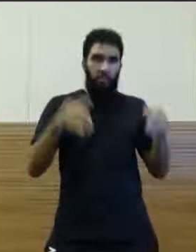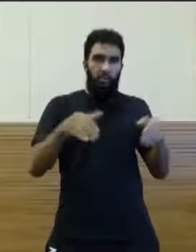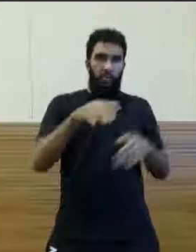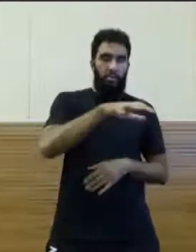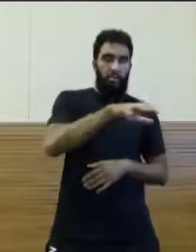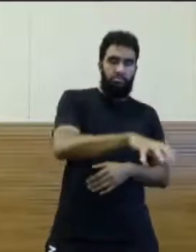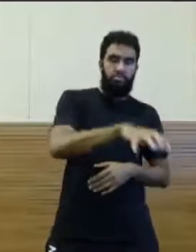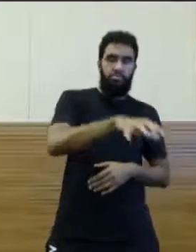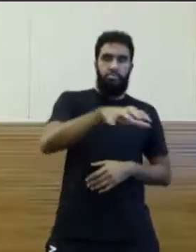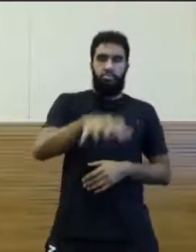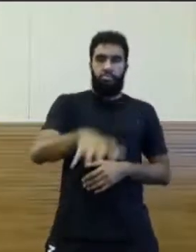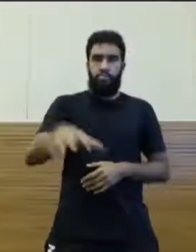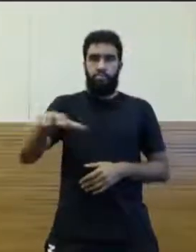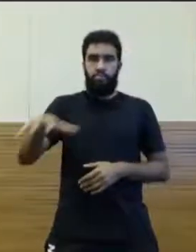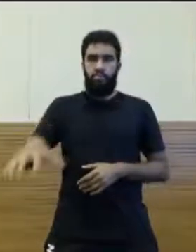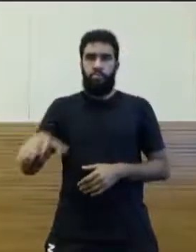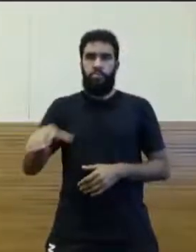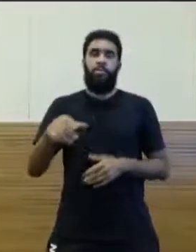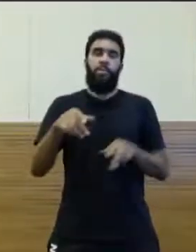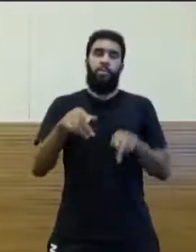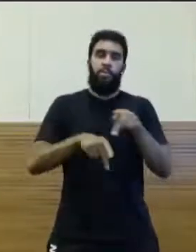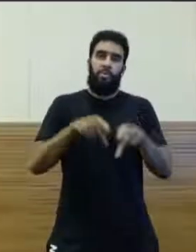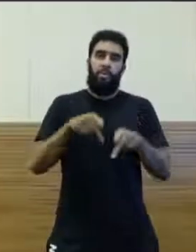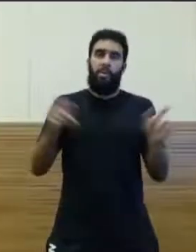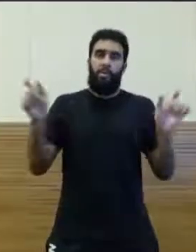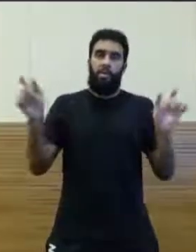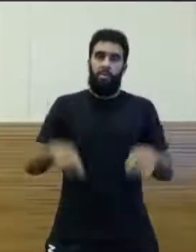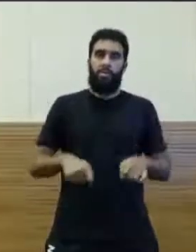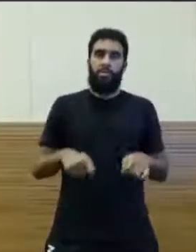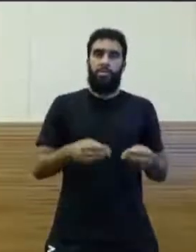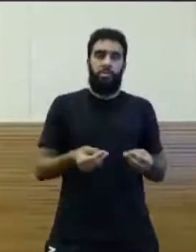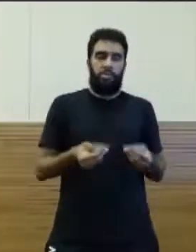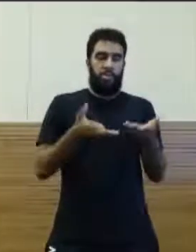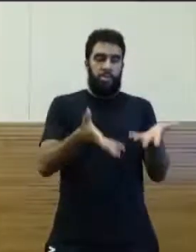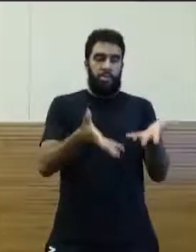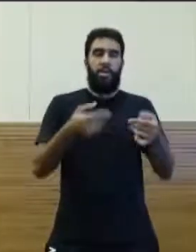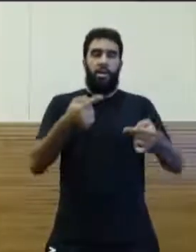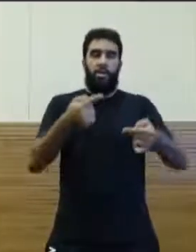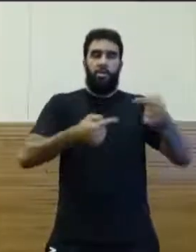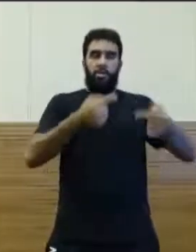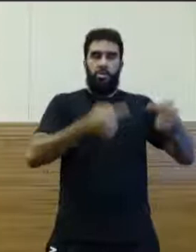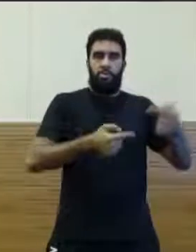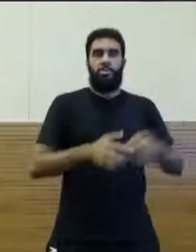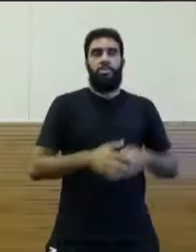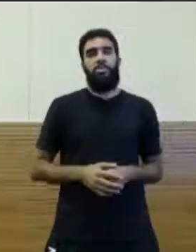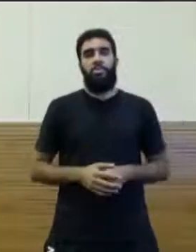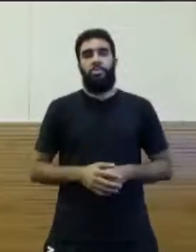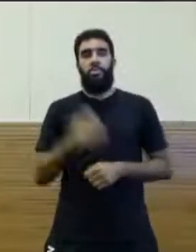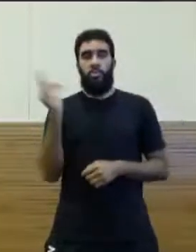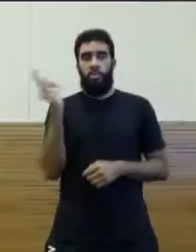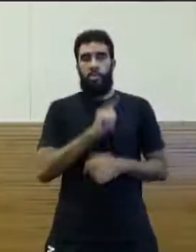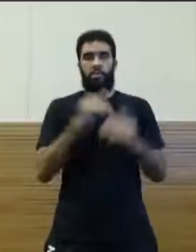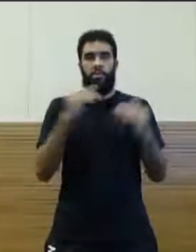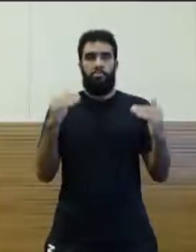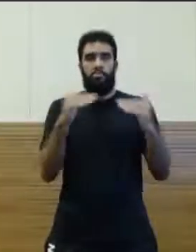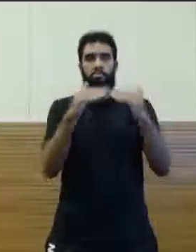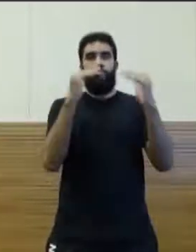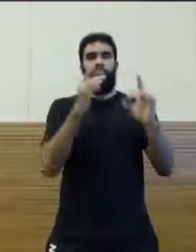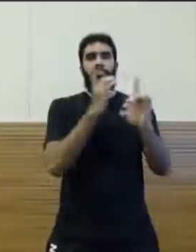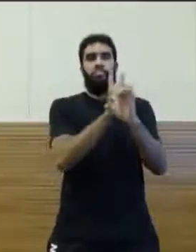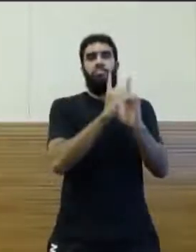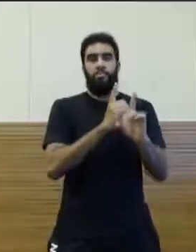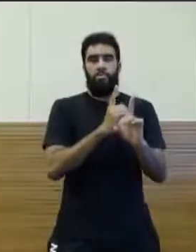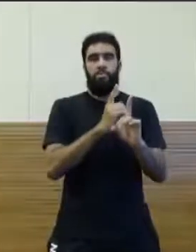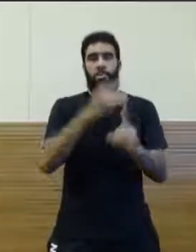and also experts from the various entities that also allows the discussion so that we can get